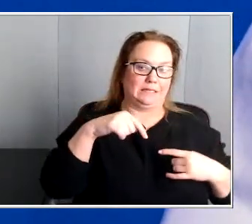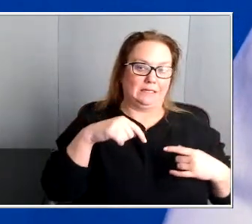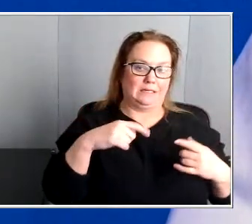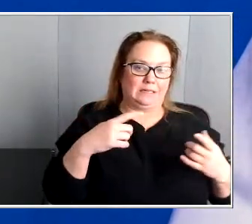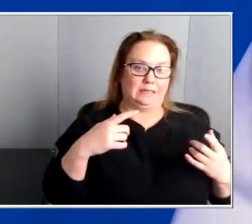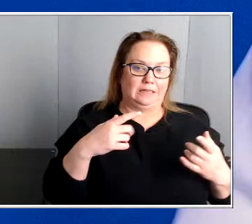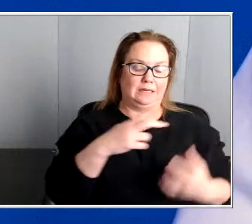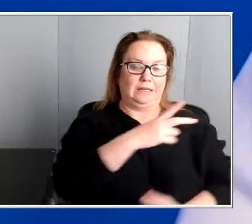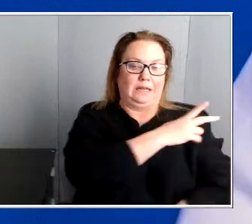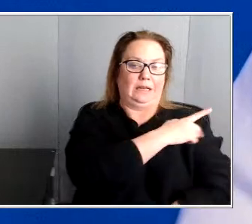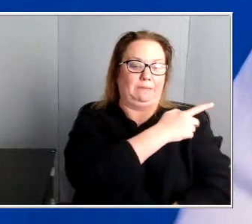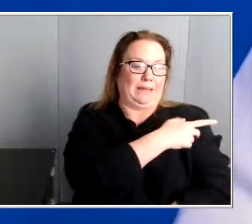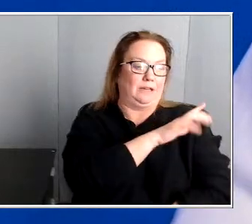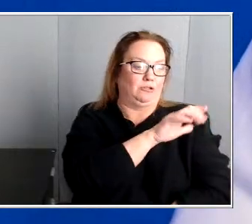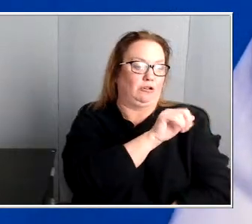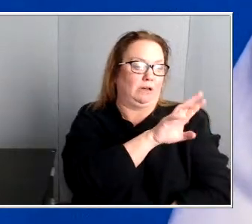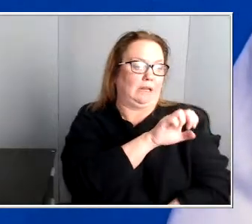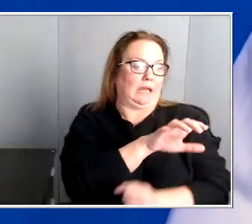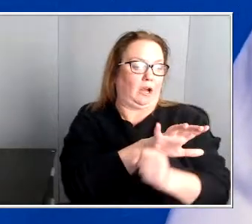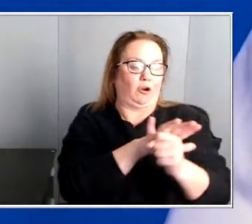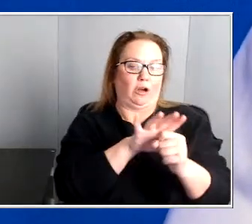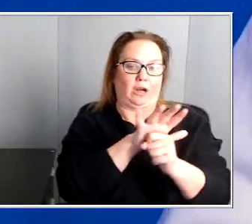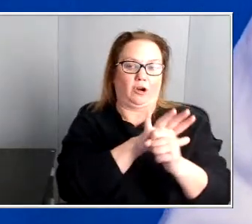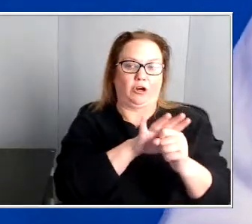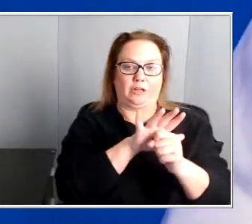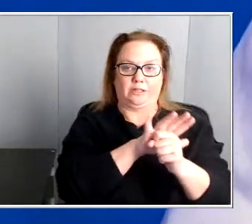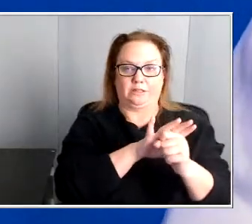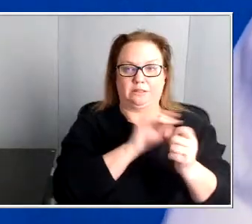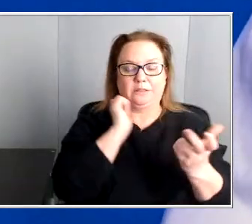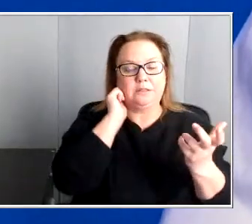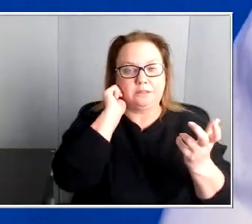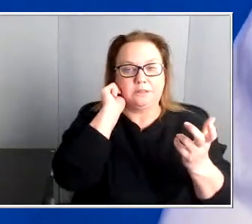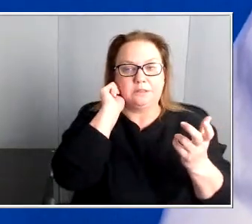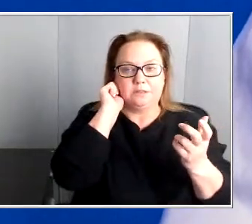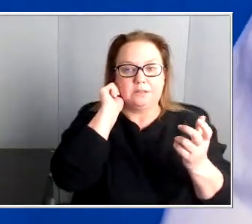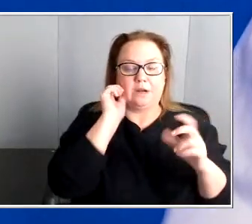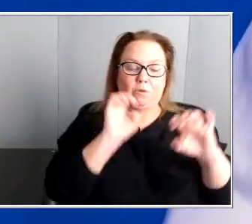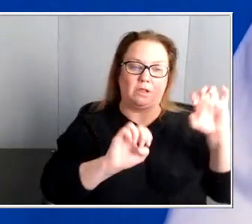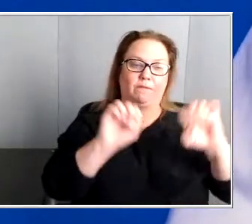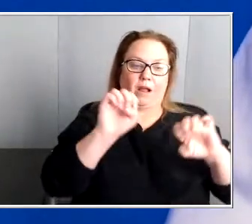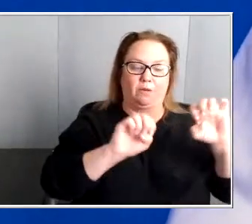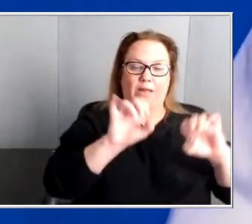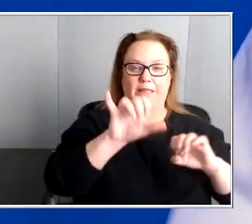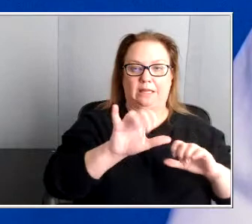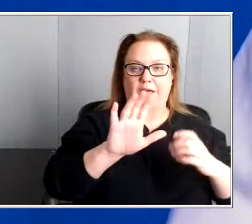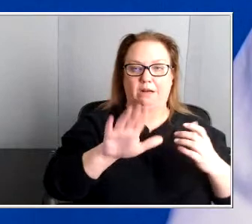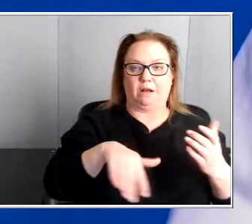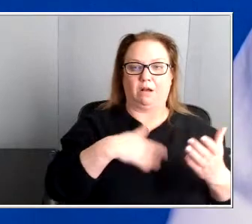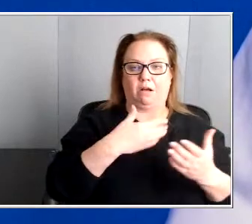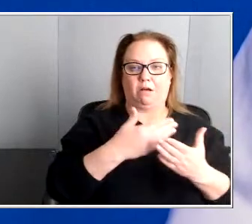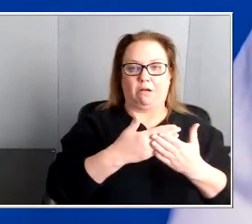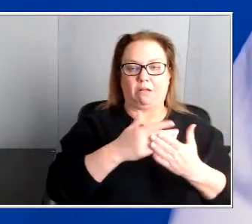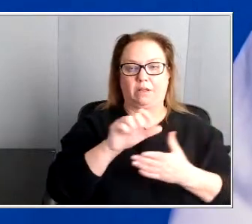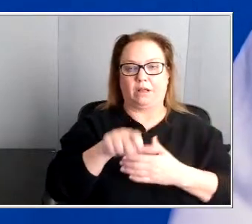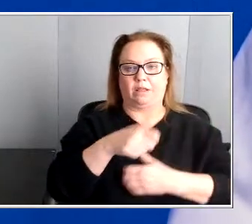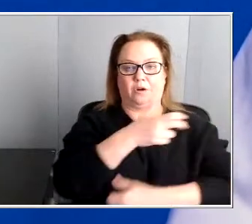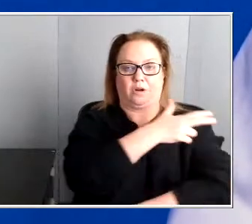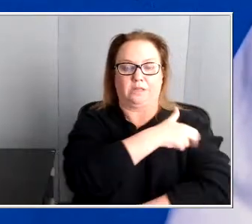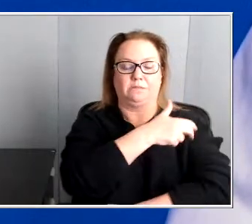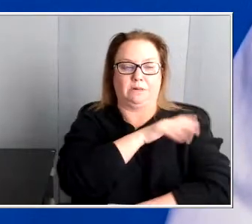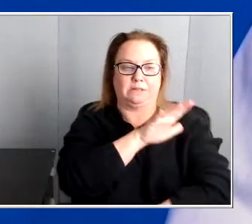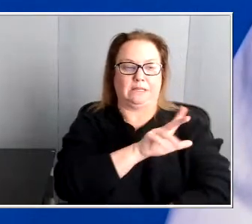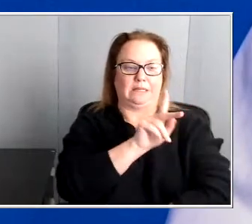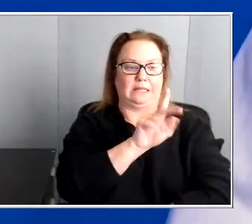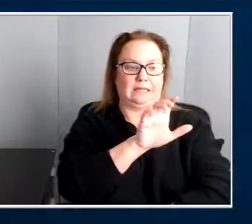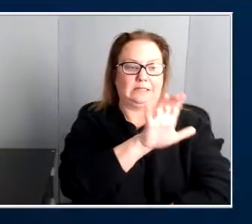patient care areas, and we'll keep evaluating that. And I know essentially all the other hospitals in the metro area are doing the